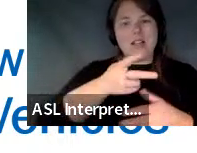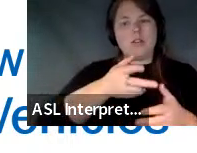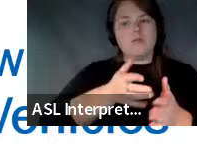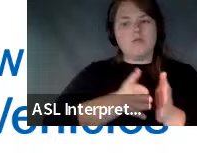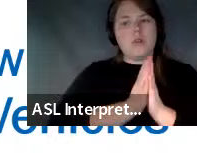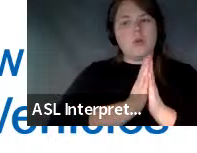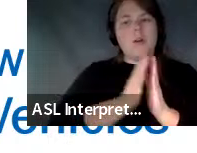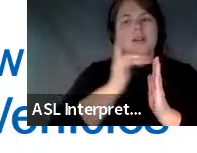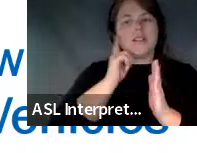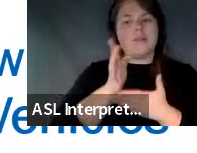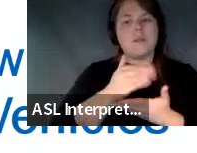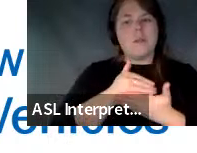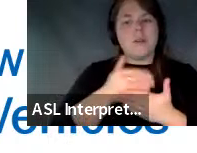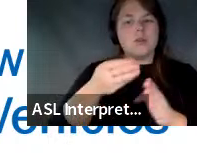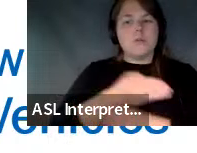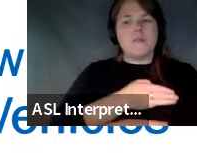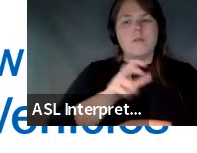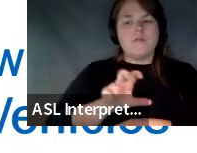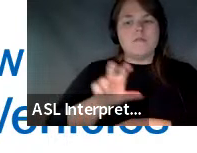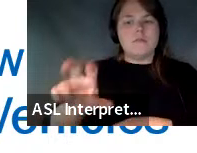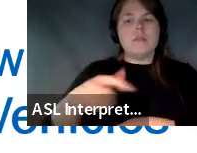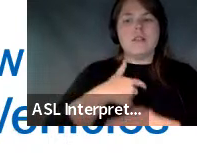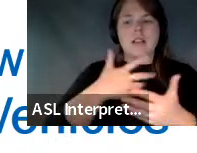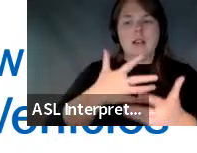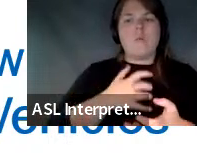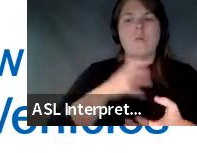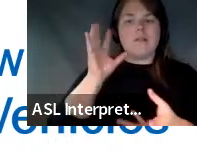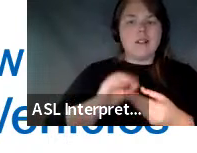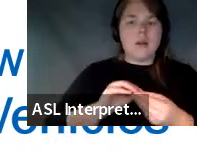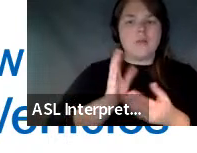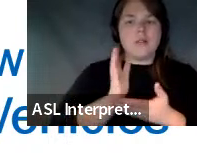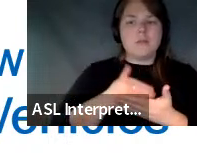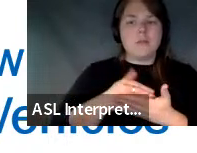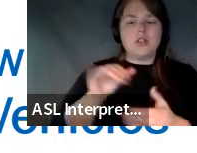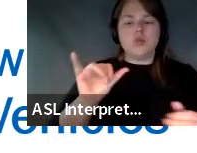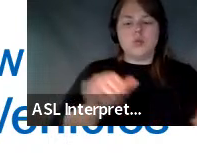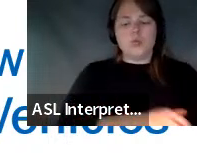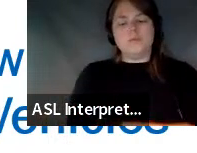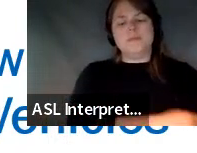before reallocating, and I would like a comprehensive budget as well.